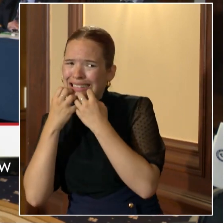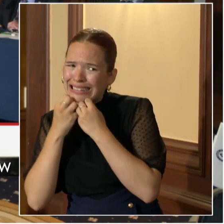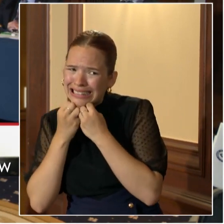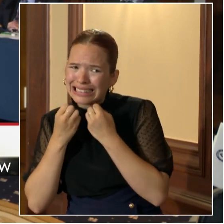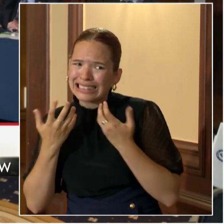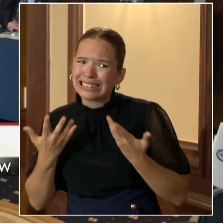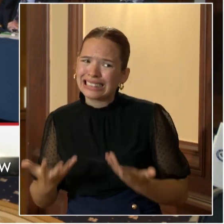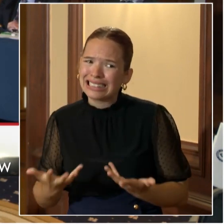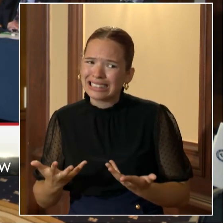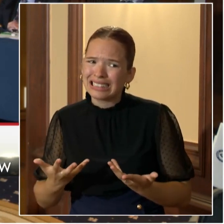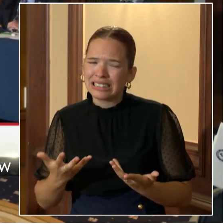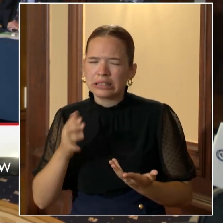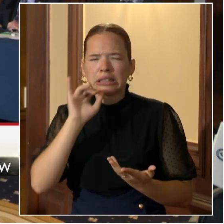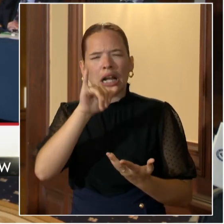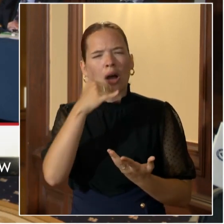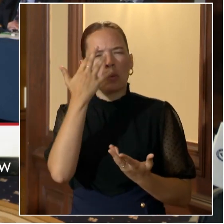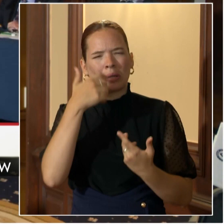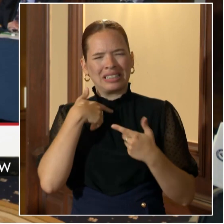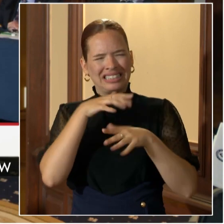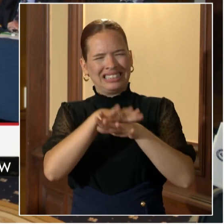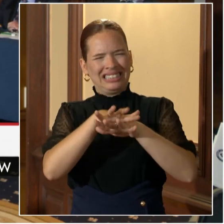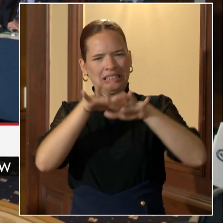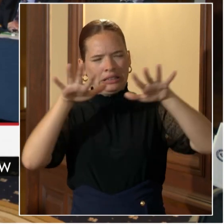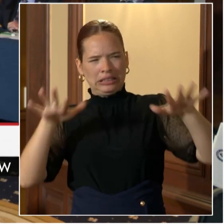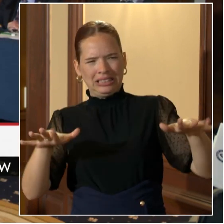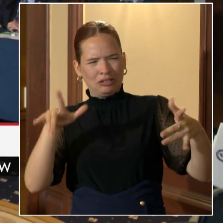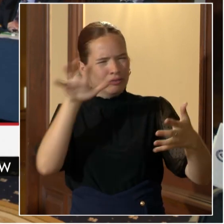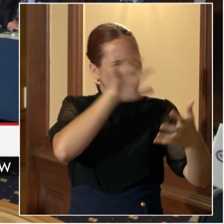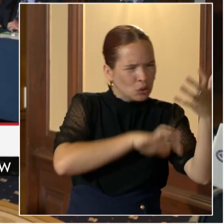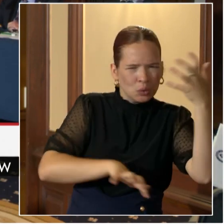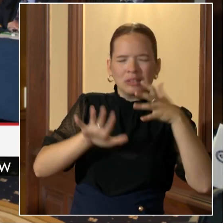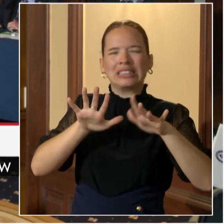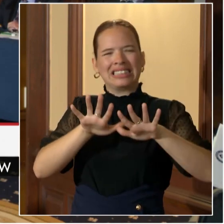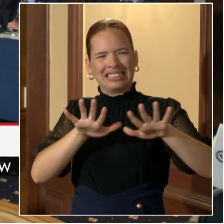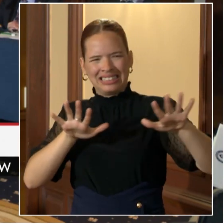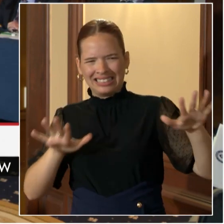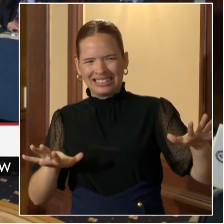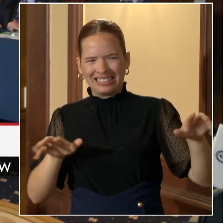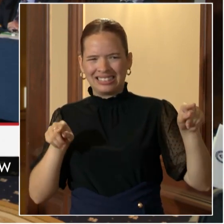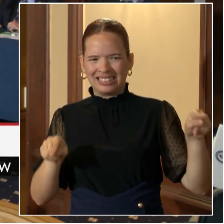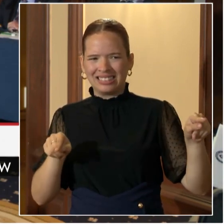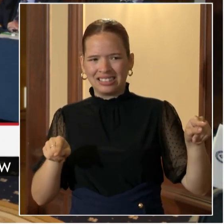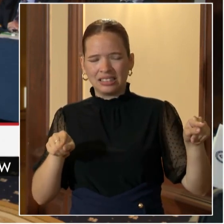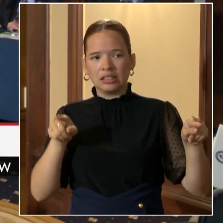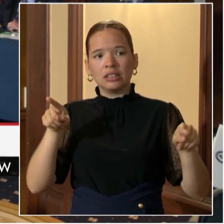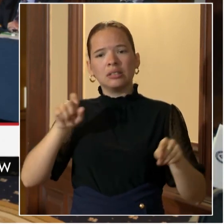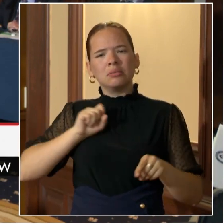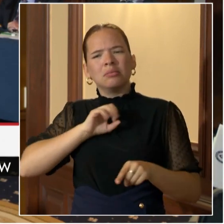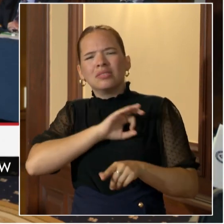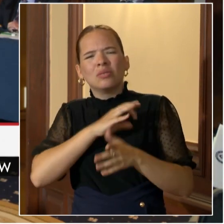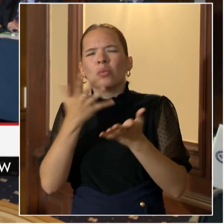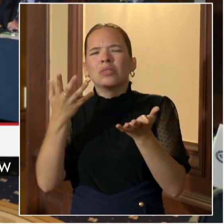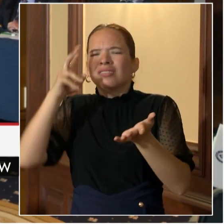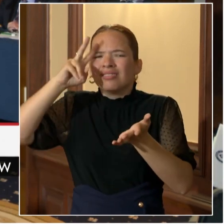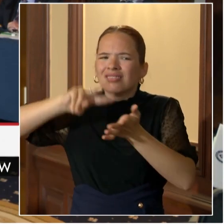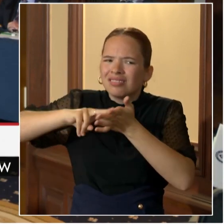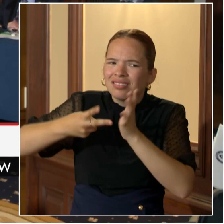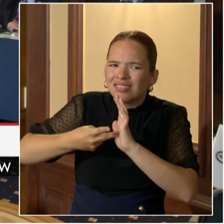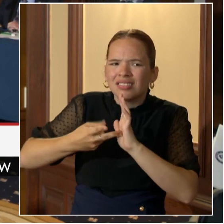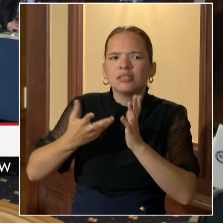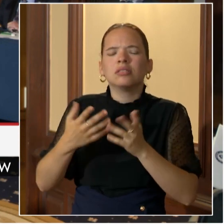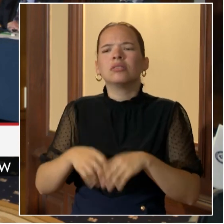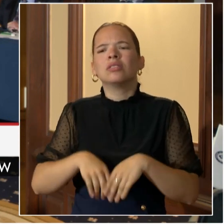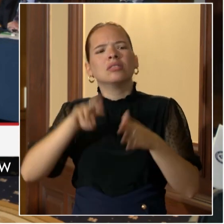work, I hope that that's something that the delegation can figure out in your own rules amongst